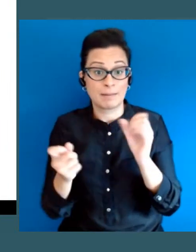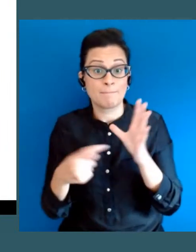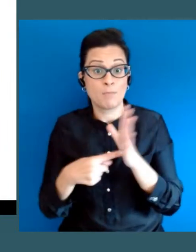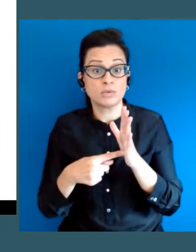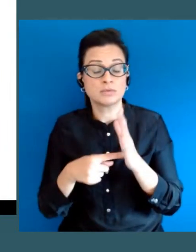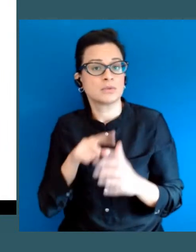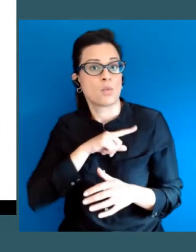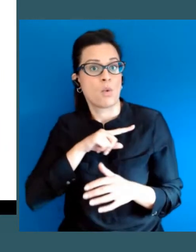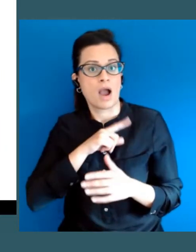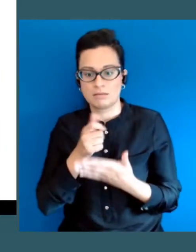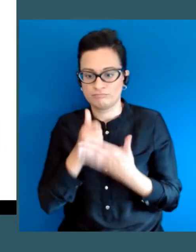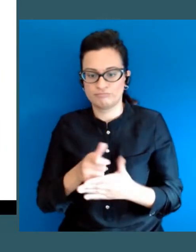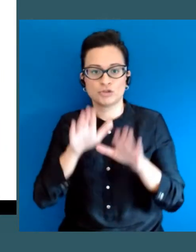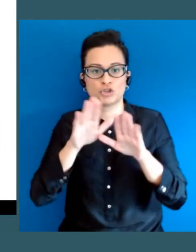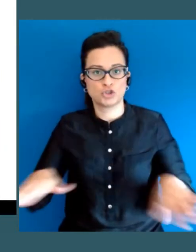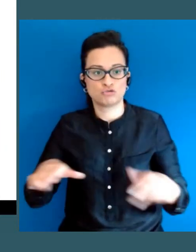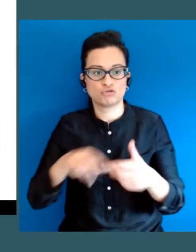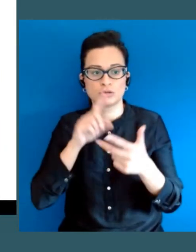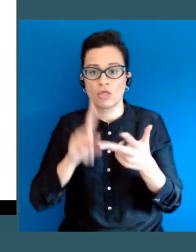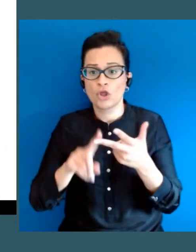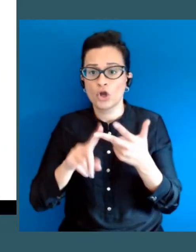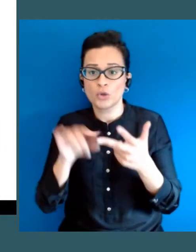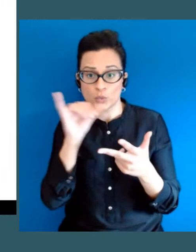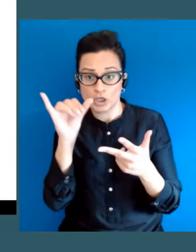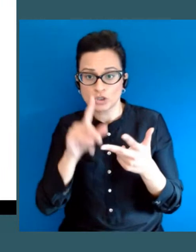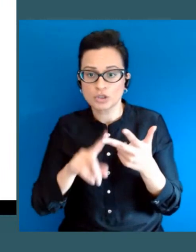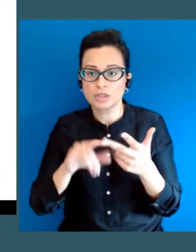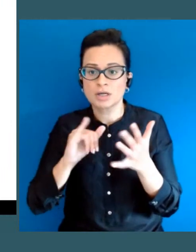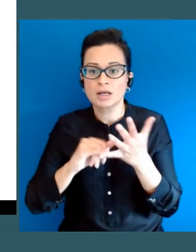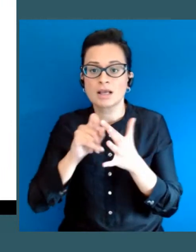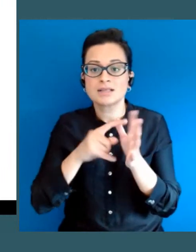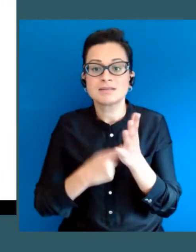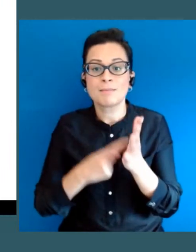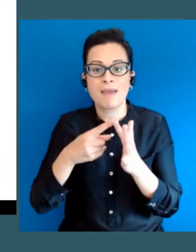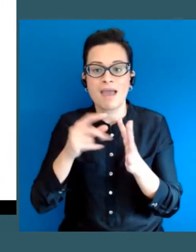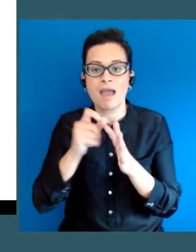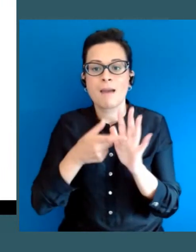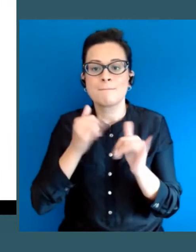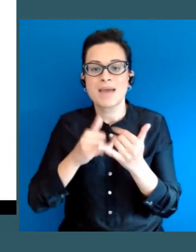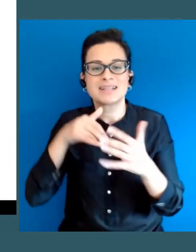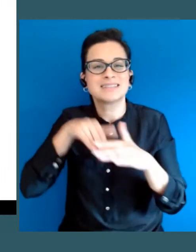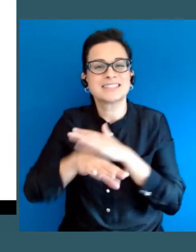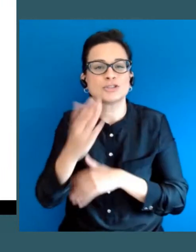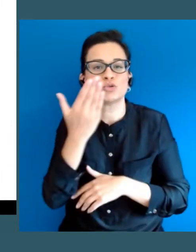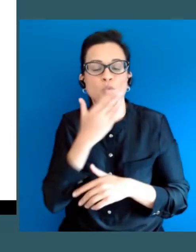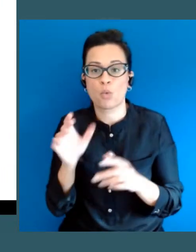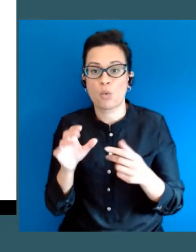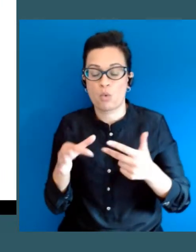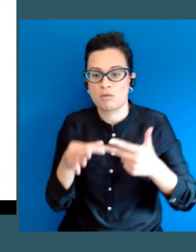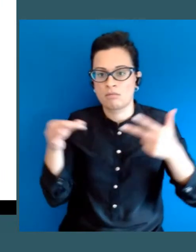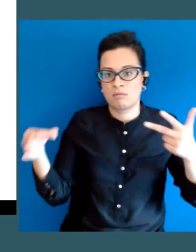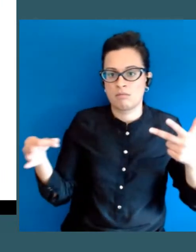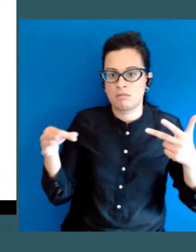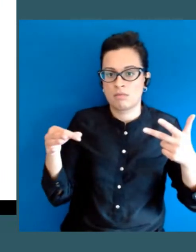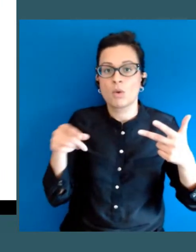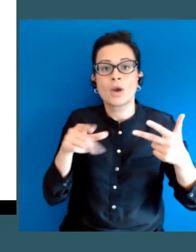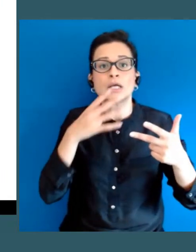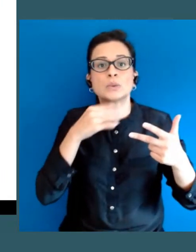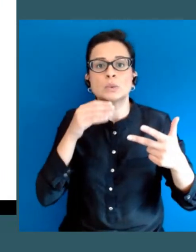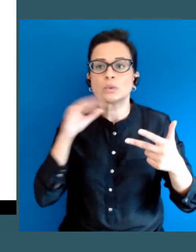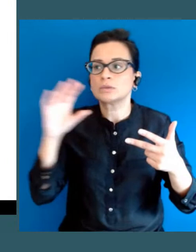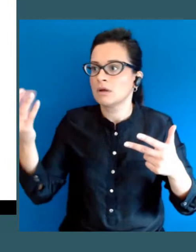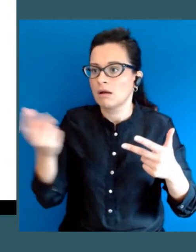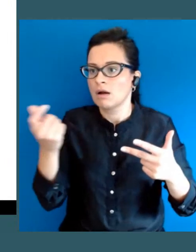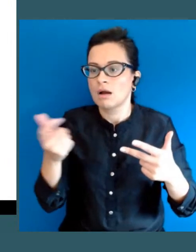children. And then there's also spare pens in schools. So schools are able to purchase a spare Donnan pen to be used in children at risk of